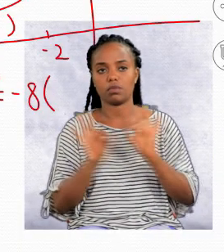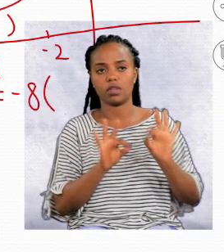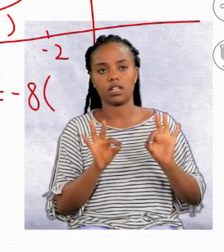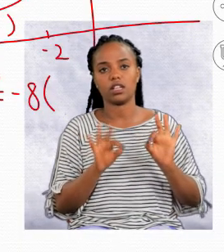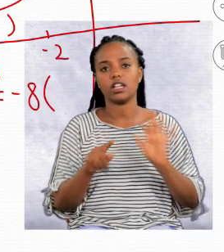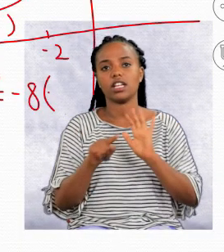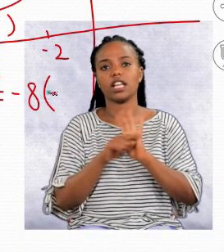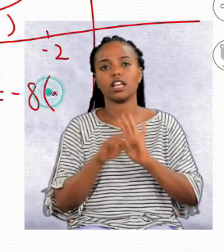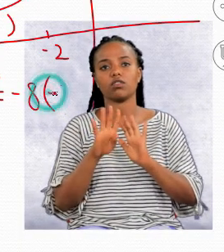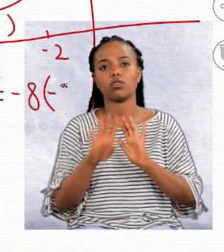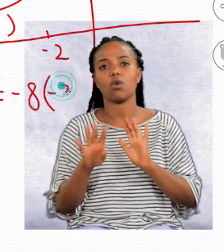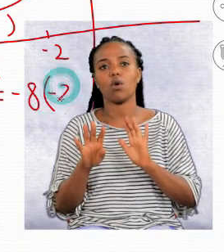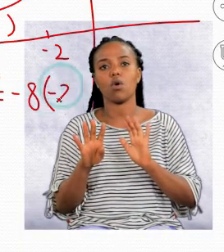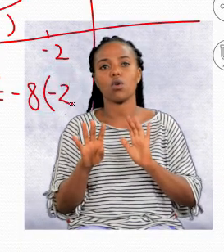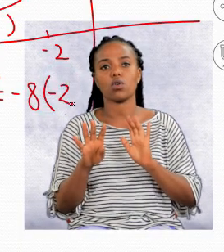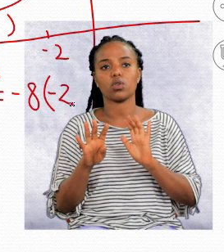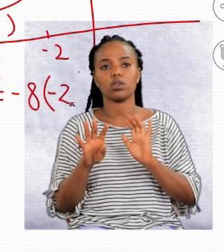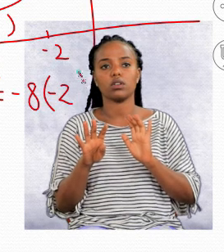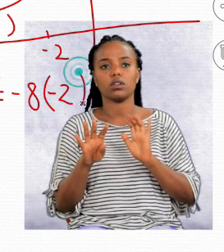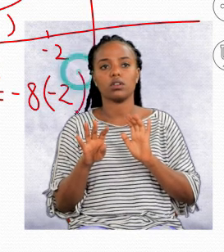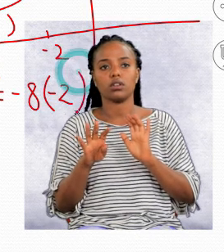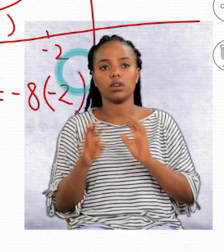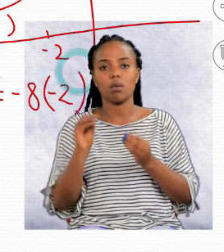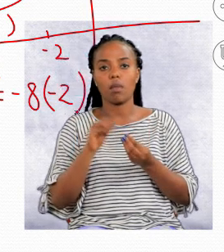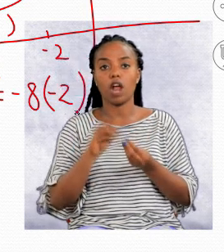this minus 2. You have minus 2 here.